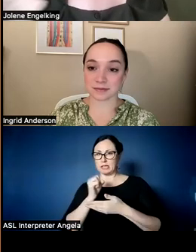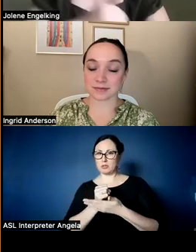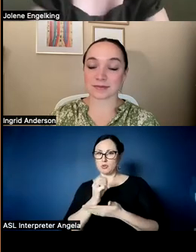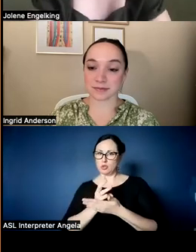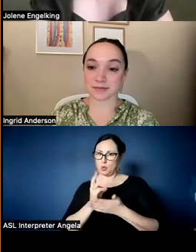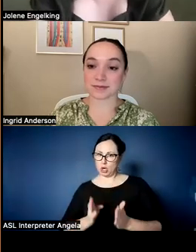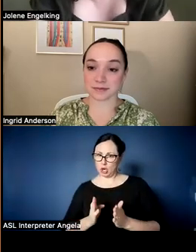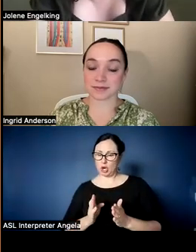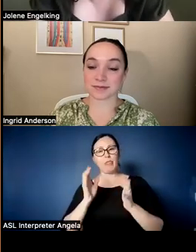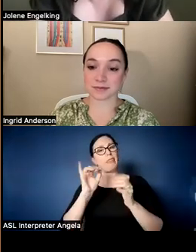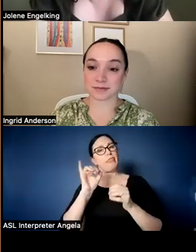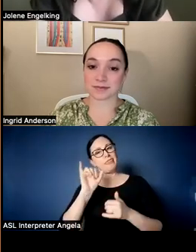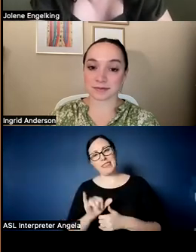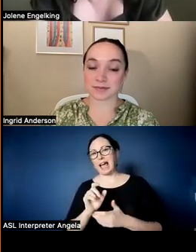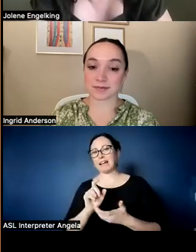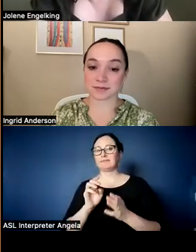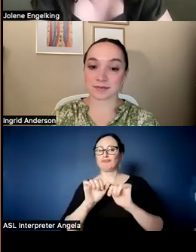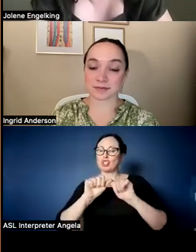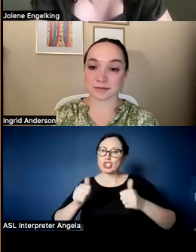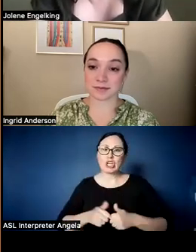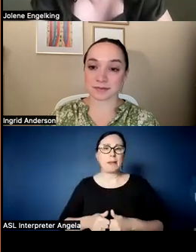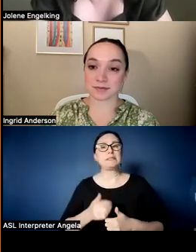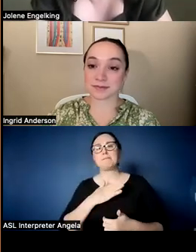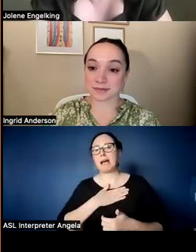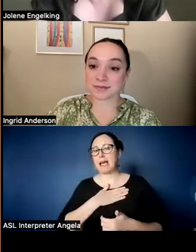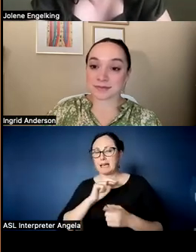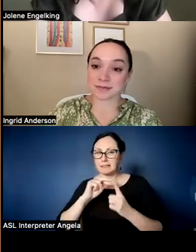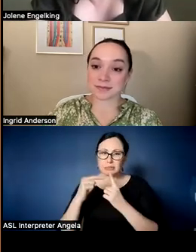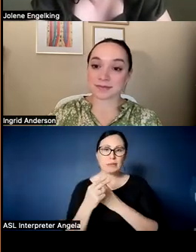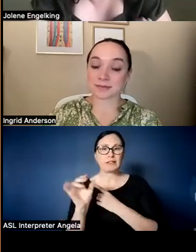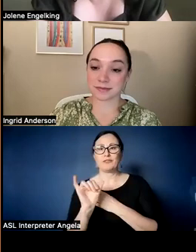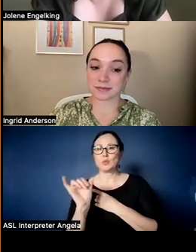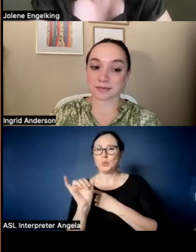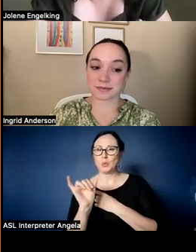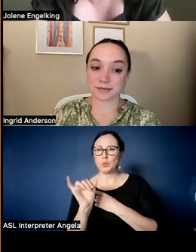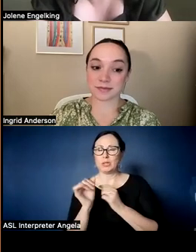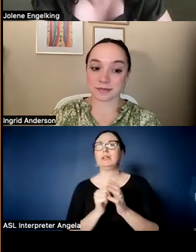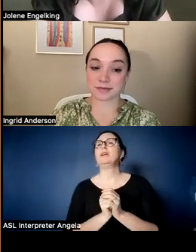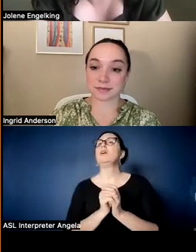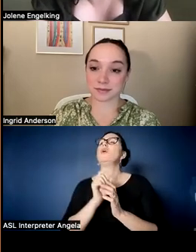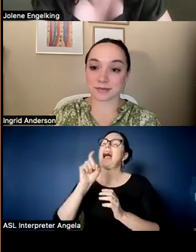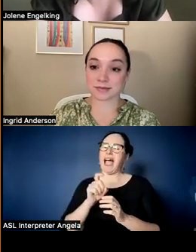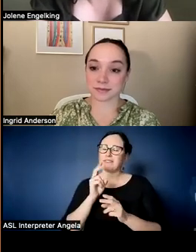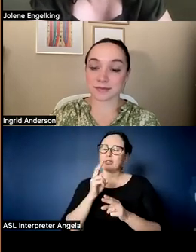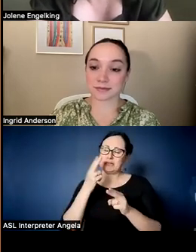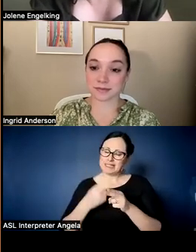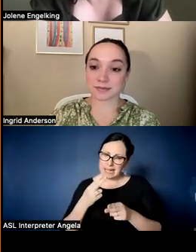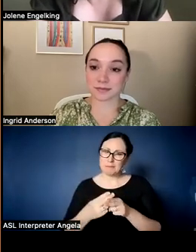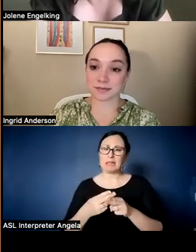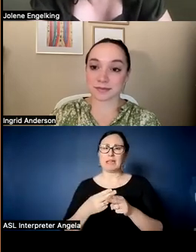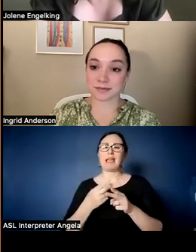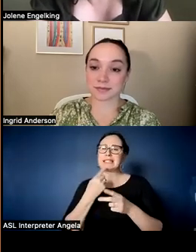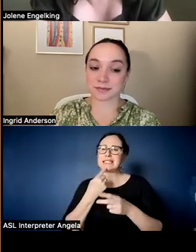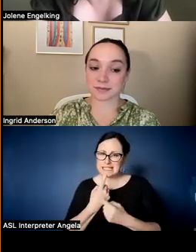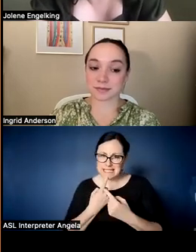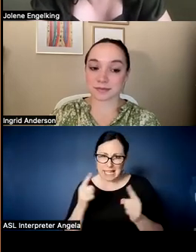right? And so I also think that when it comes down to it, we need to be naming our values and those things that guide us. One of the